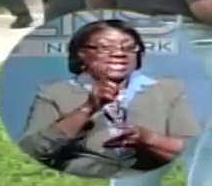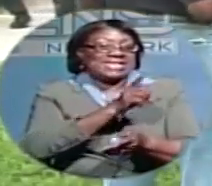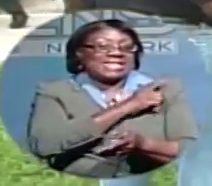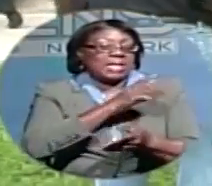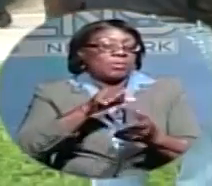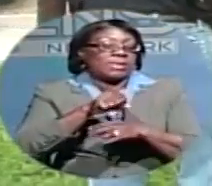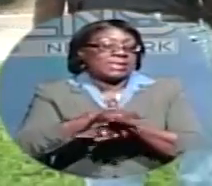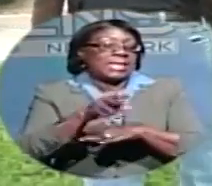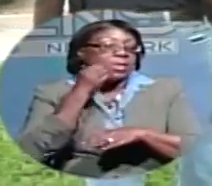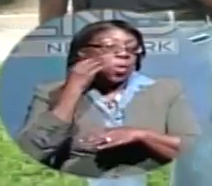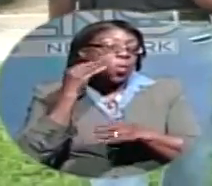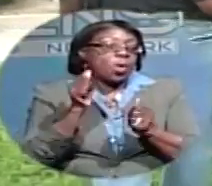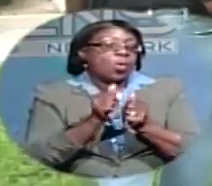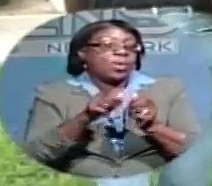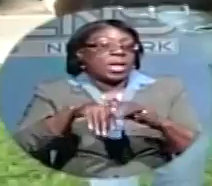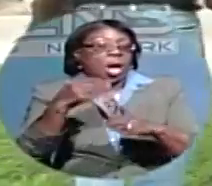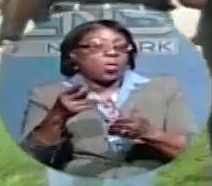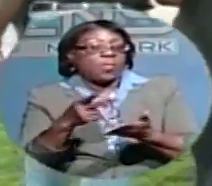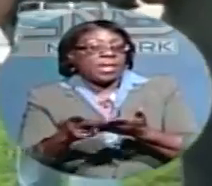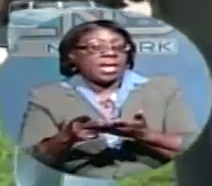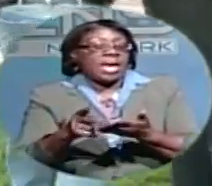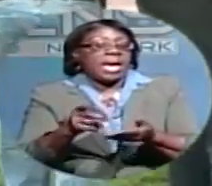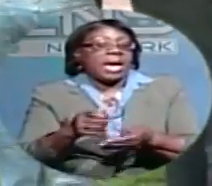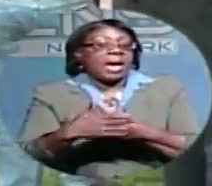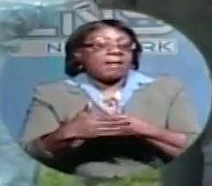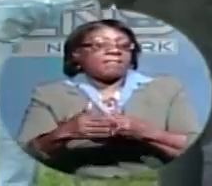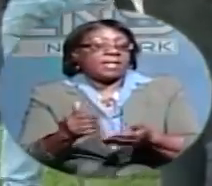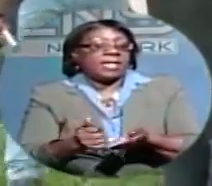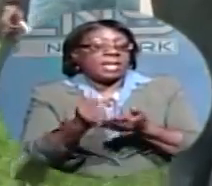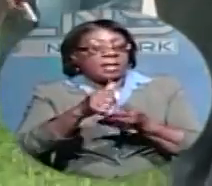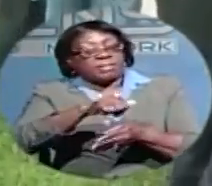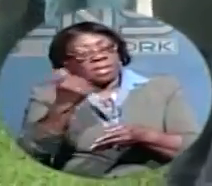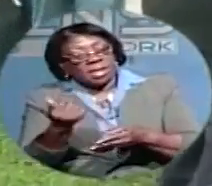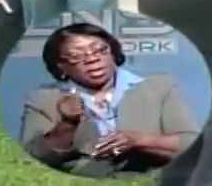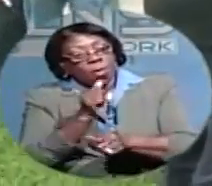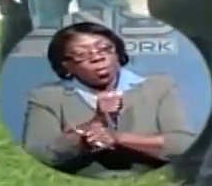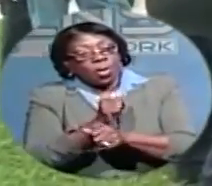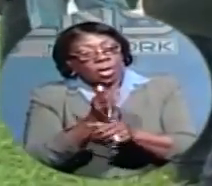home without pay after he defended a recently terminated employee.